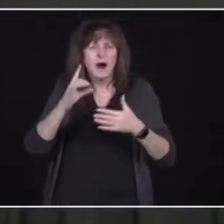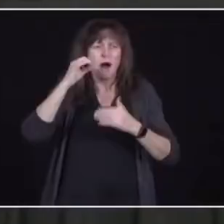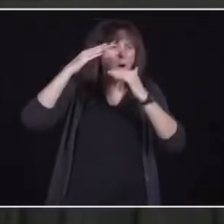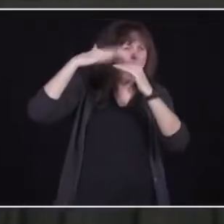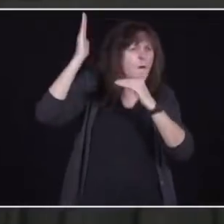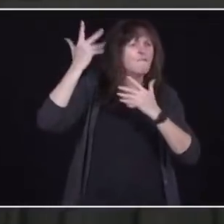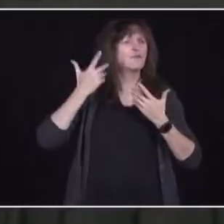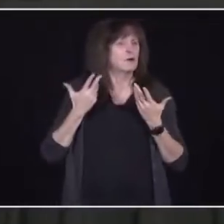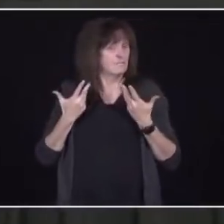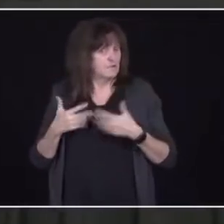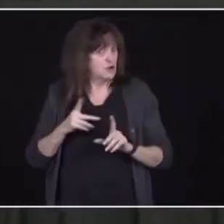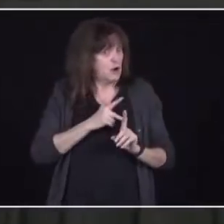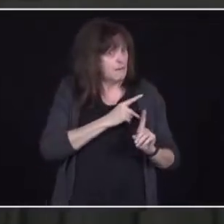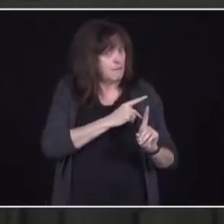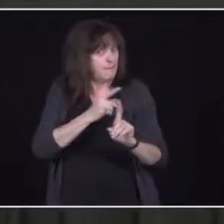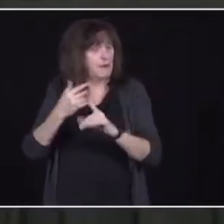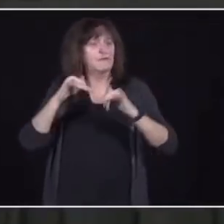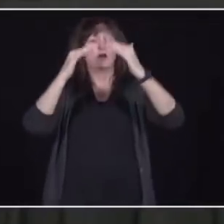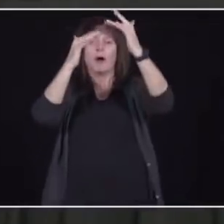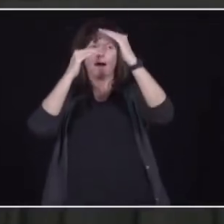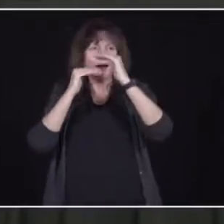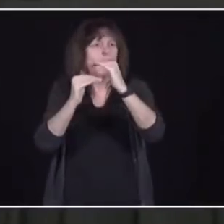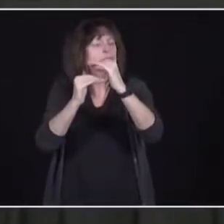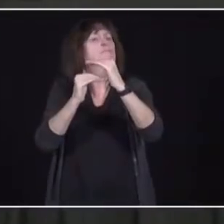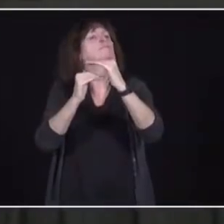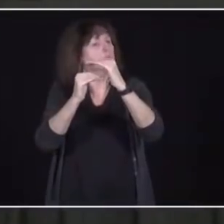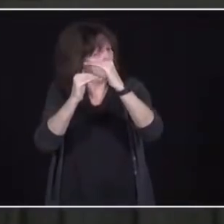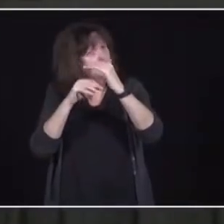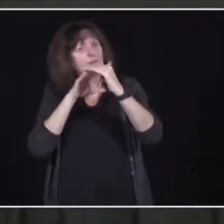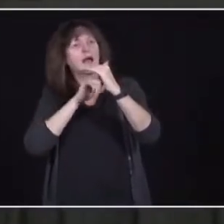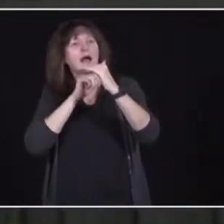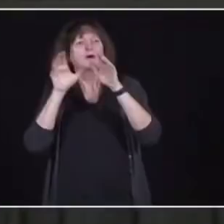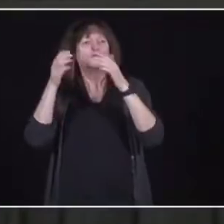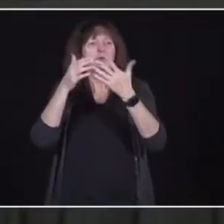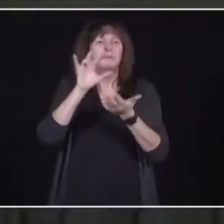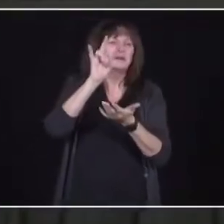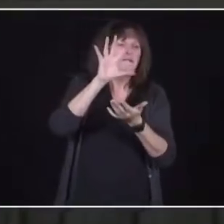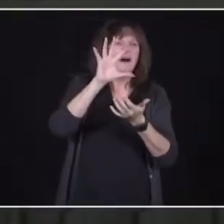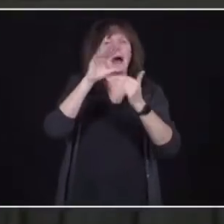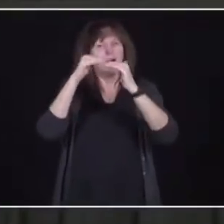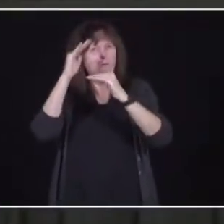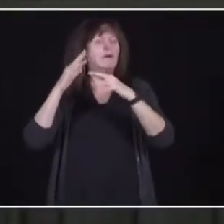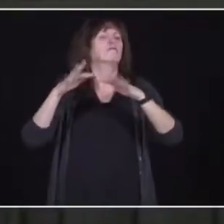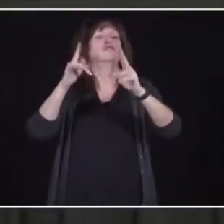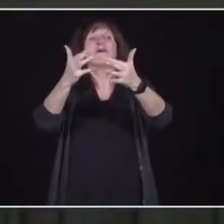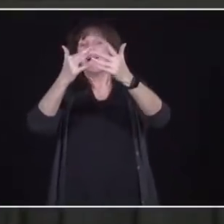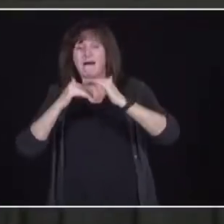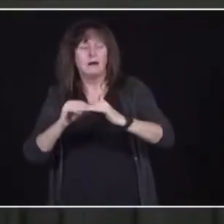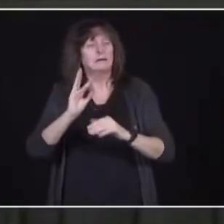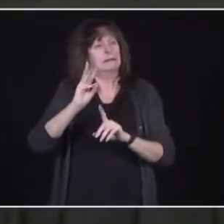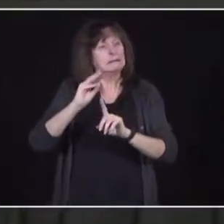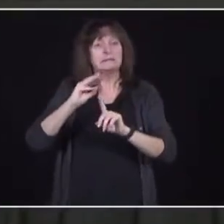finish vaccinating them and helping get the vaccine to them, working down the age brackets 75 and above and 60 to 75, and